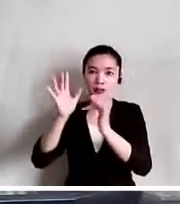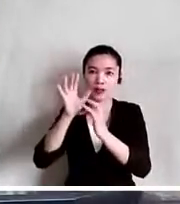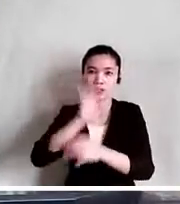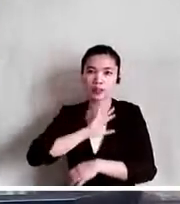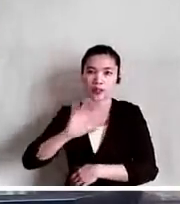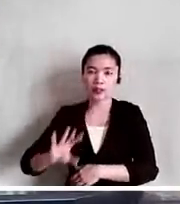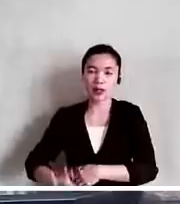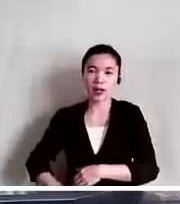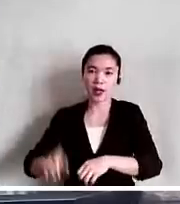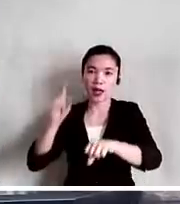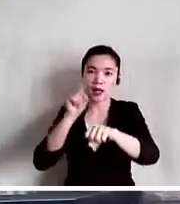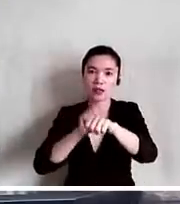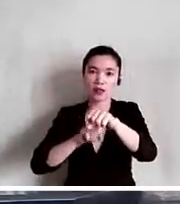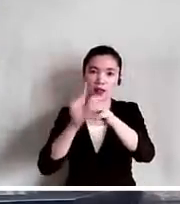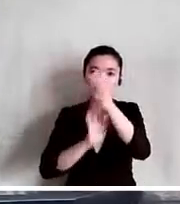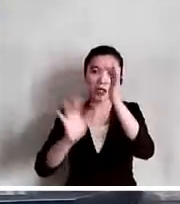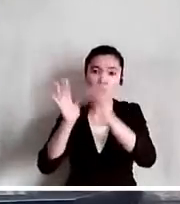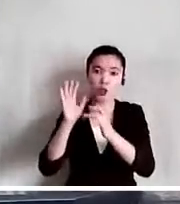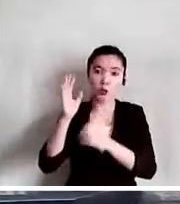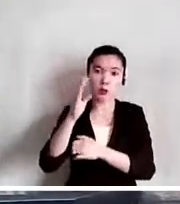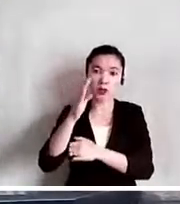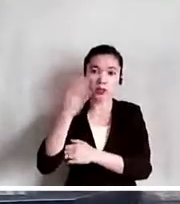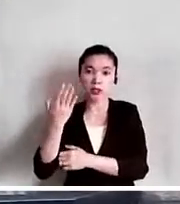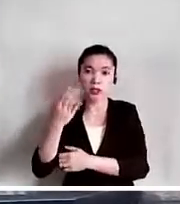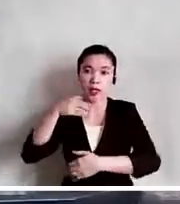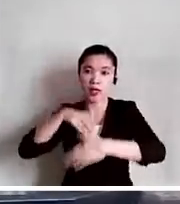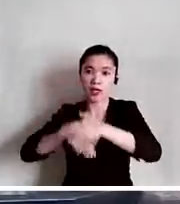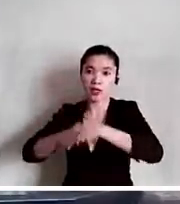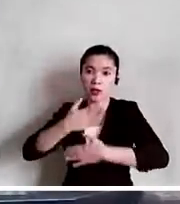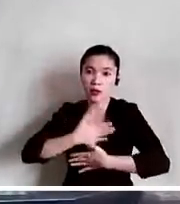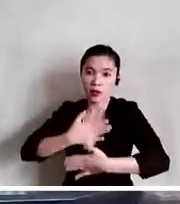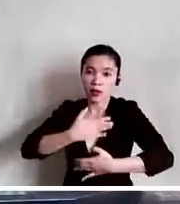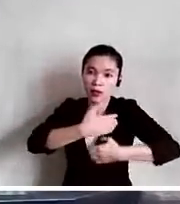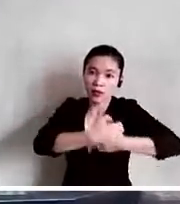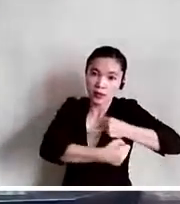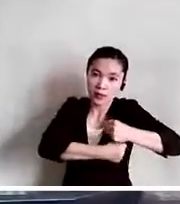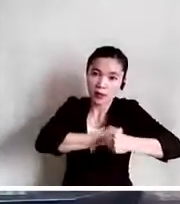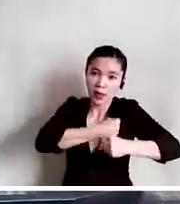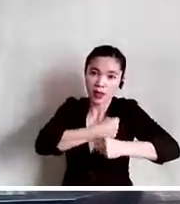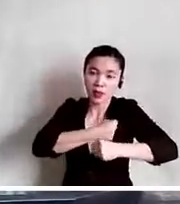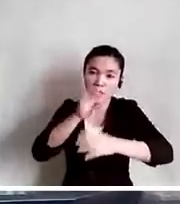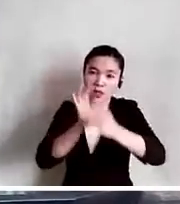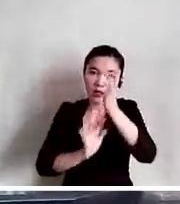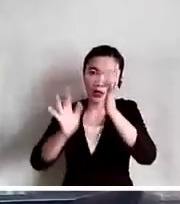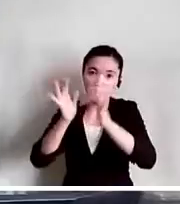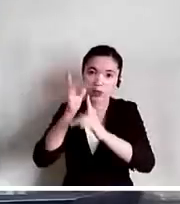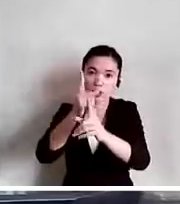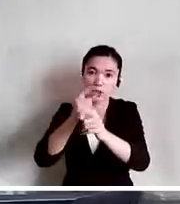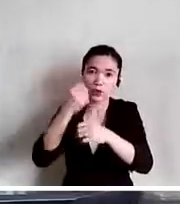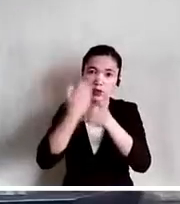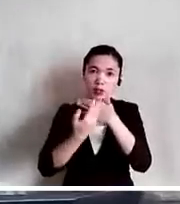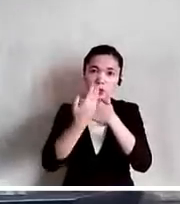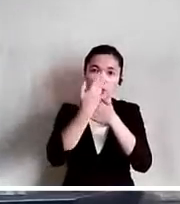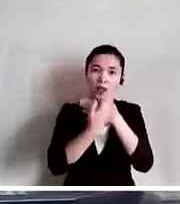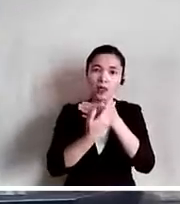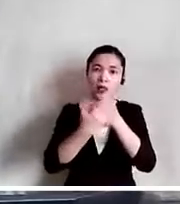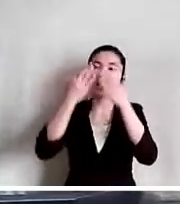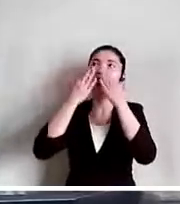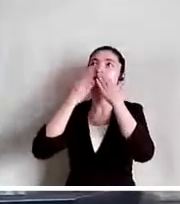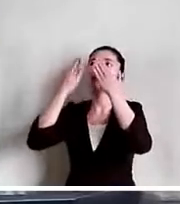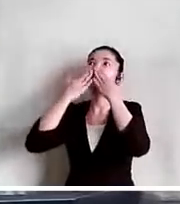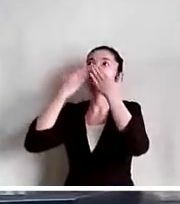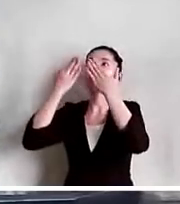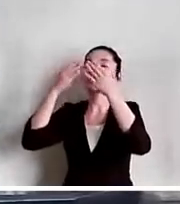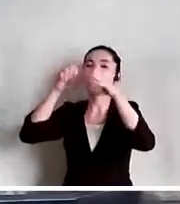the time he was betrayed and entered willingly into his passion, he took bread and, giving thanks, broke